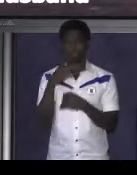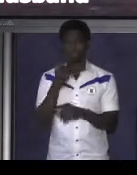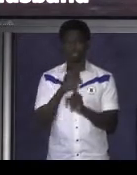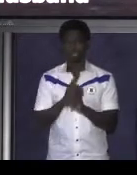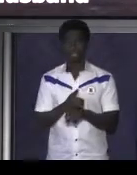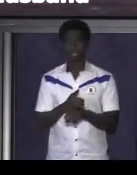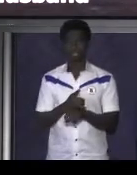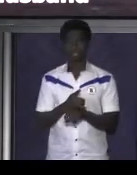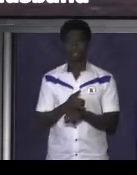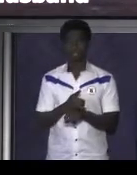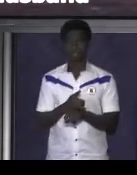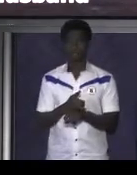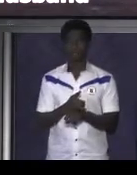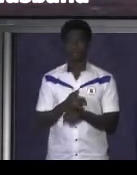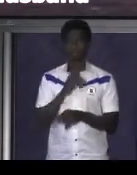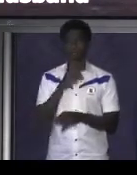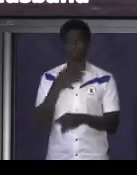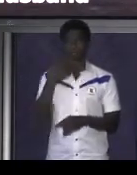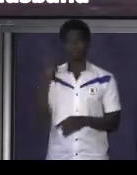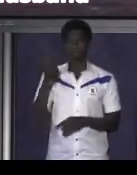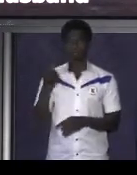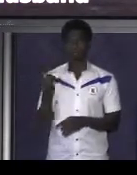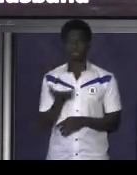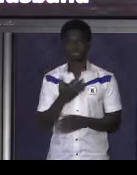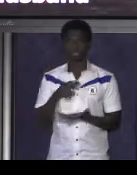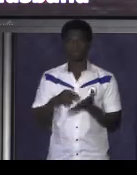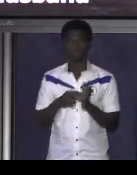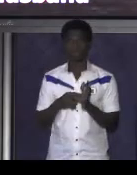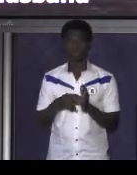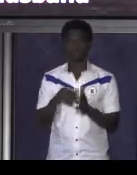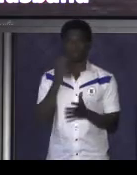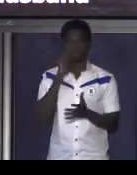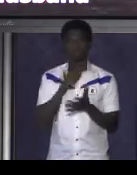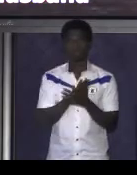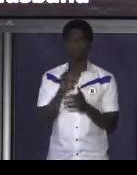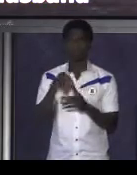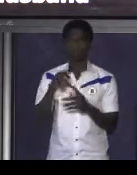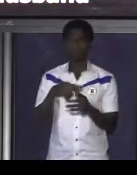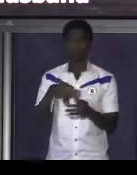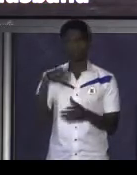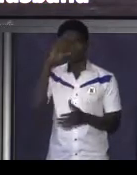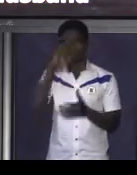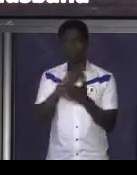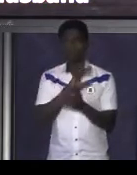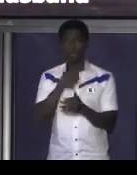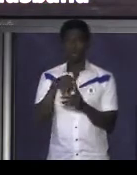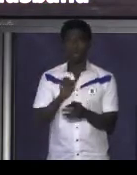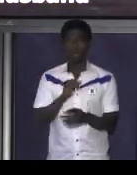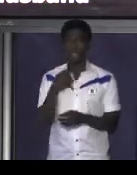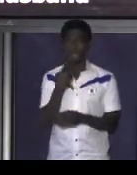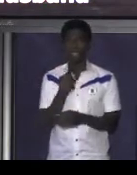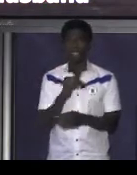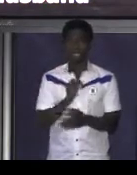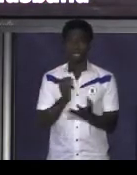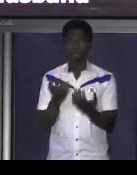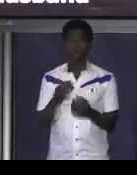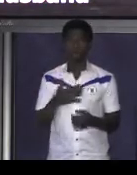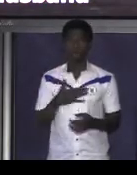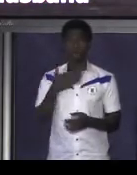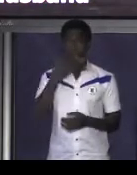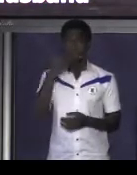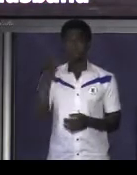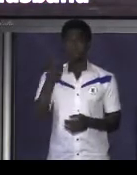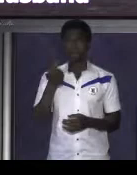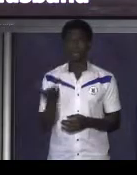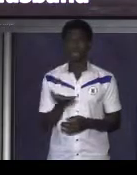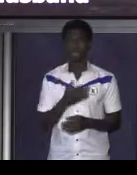answer? Of course, better half means the wife or husband. So when I say I want my better half to be my